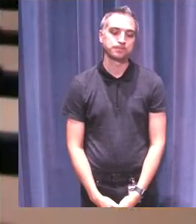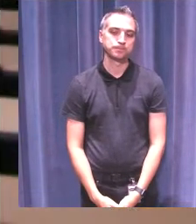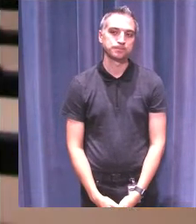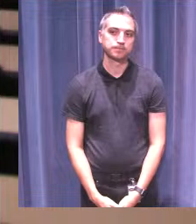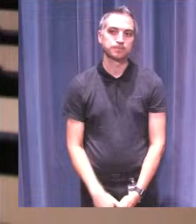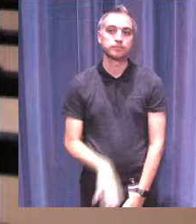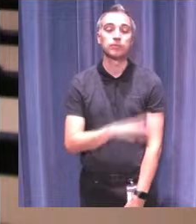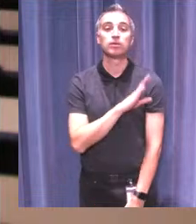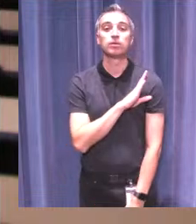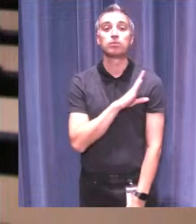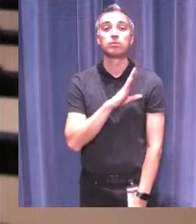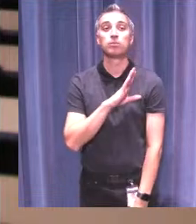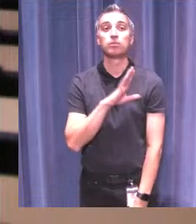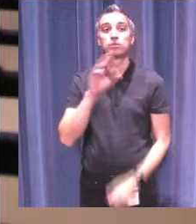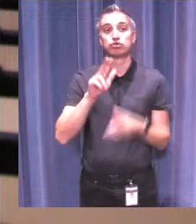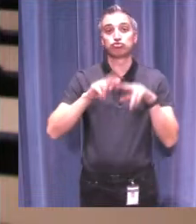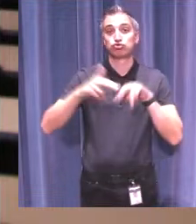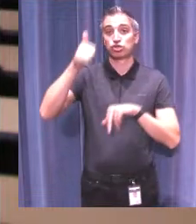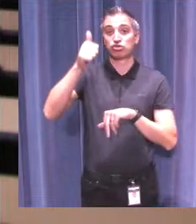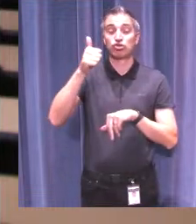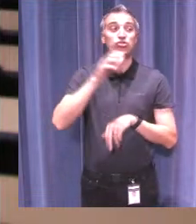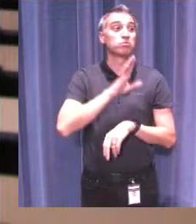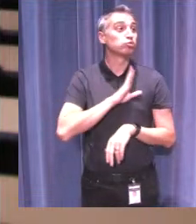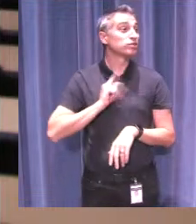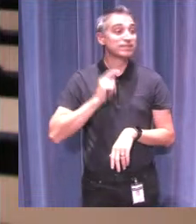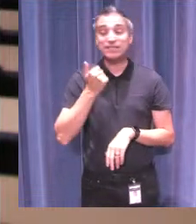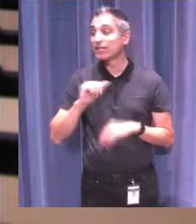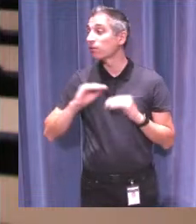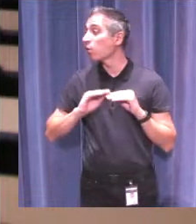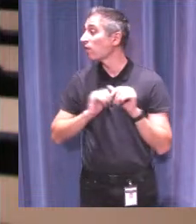Trustees, are there any follow-up to the past two questions?